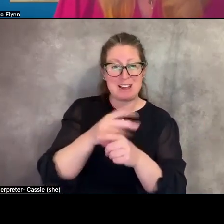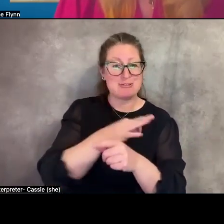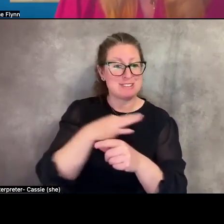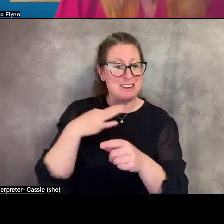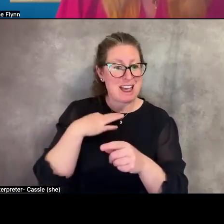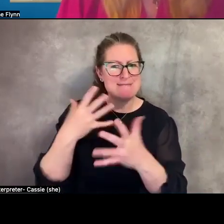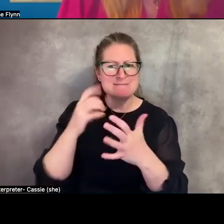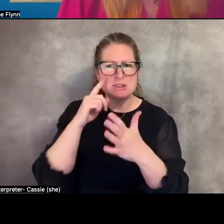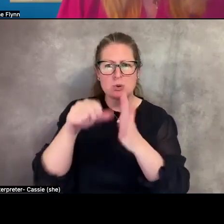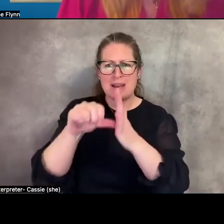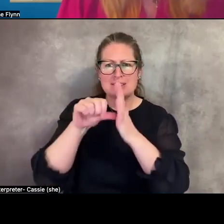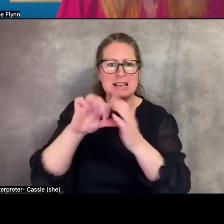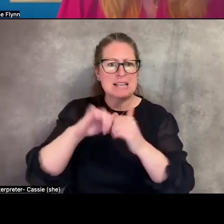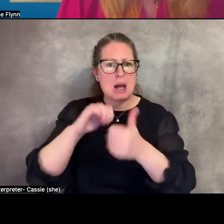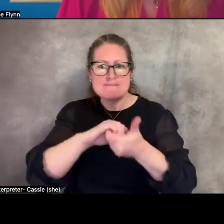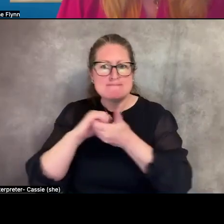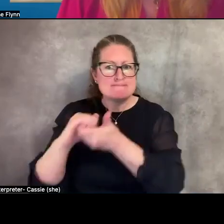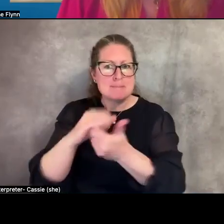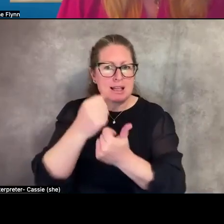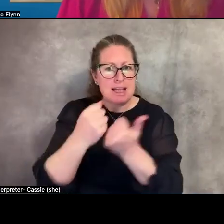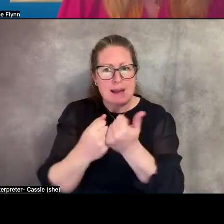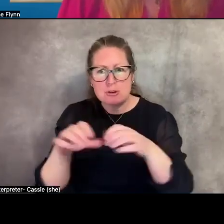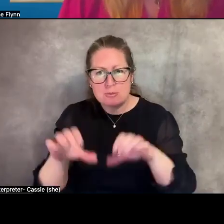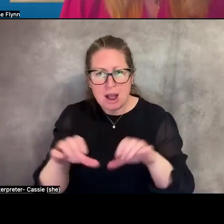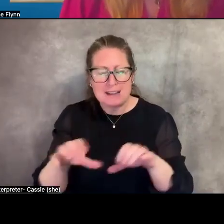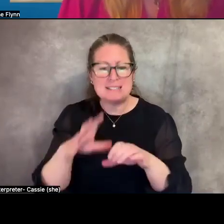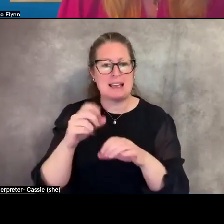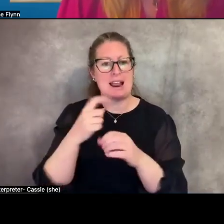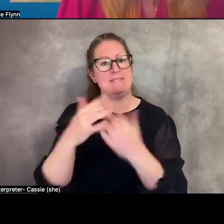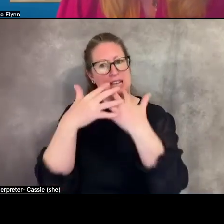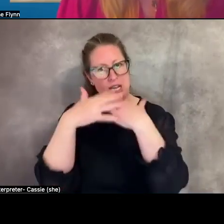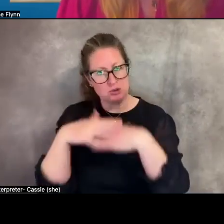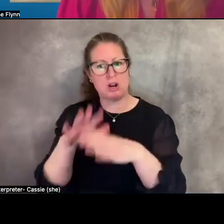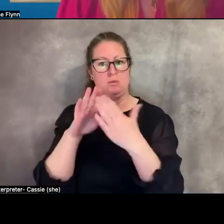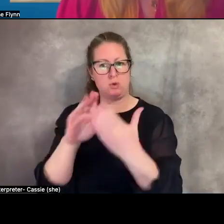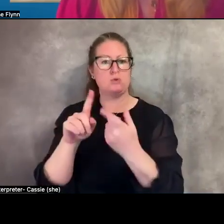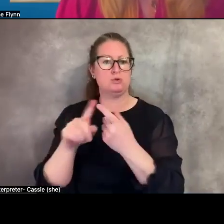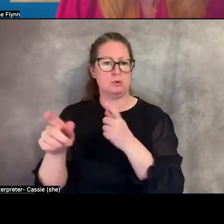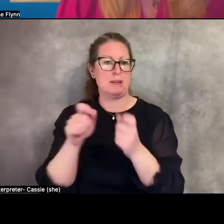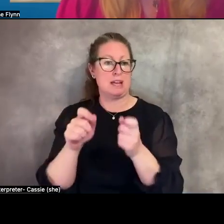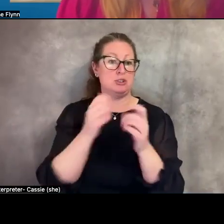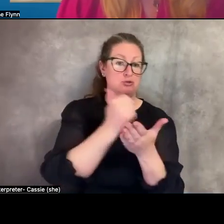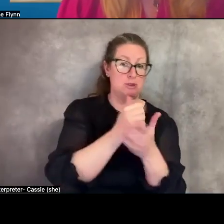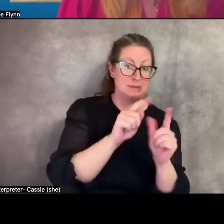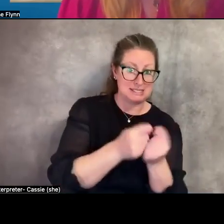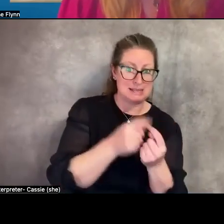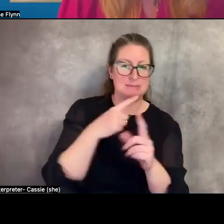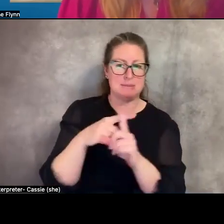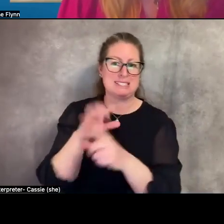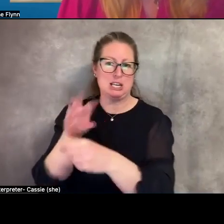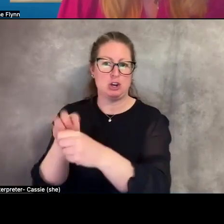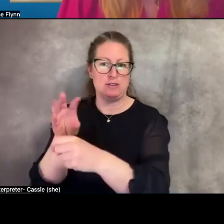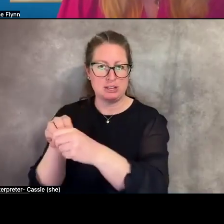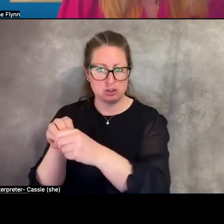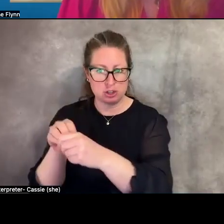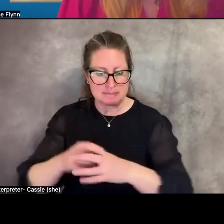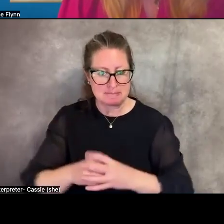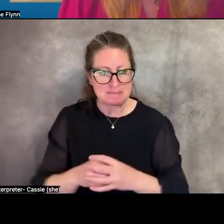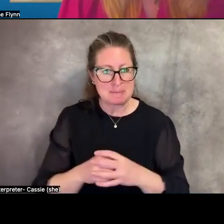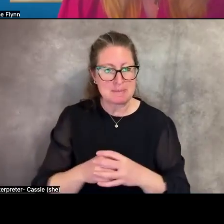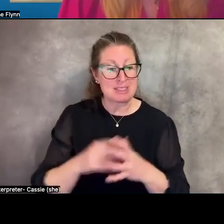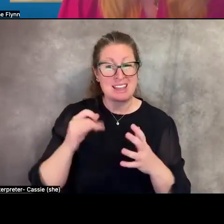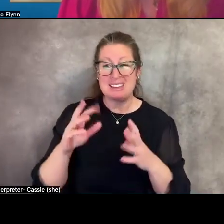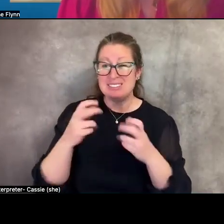emphasize collaborative practices and an integrated approach to managing treatment teams and interventions. Any